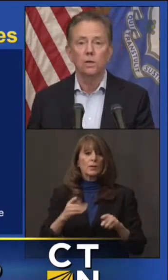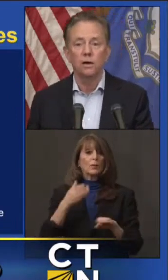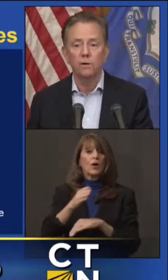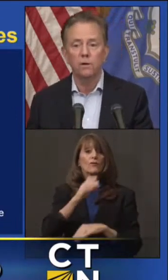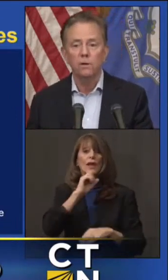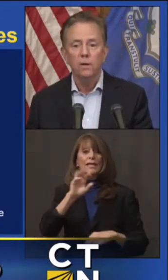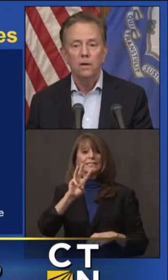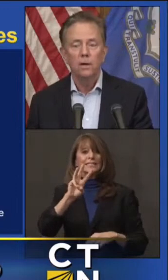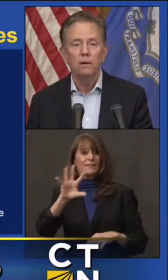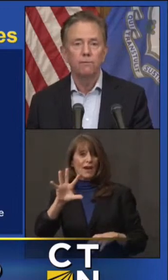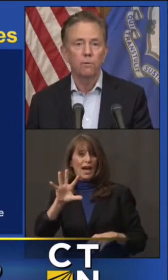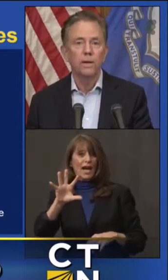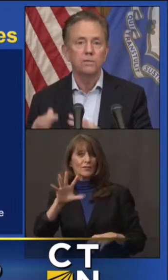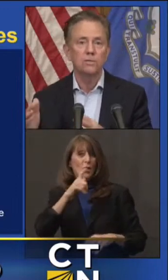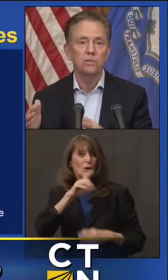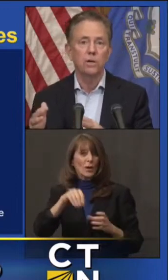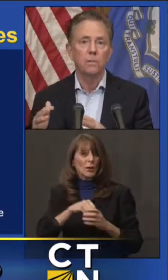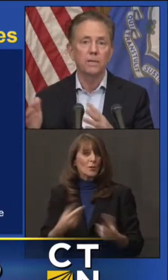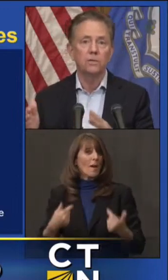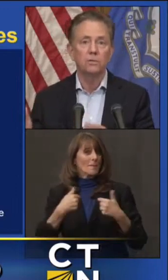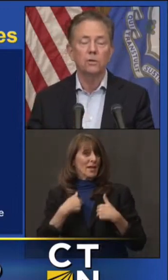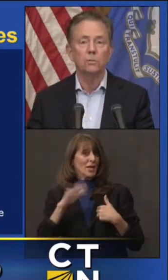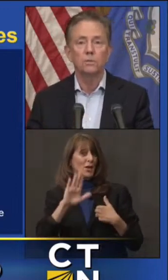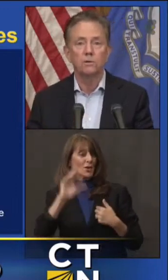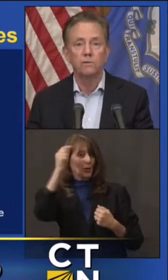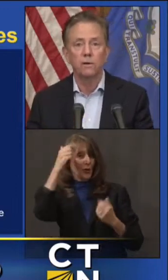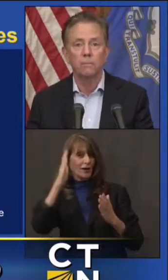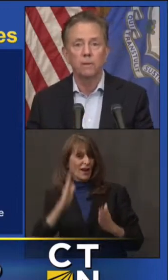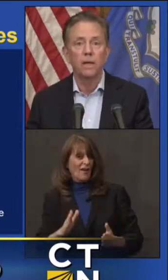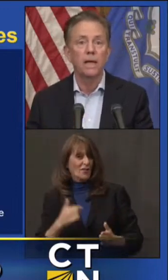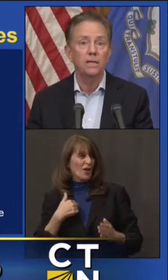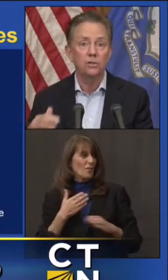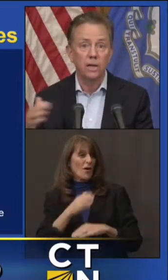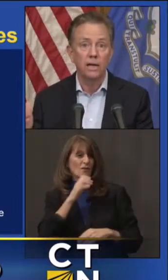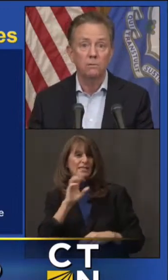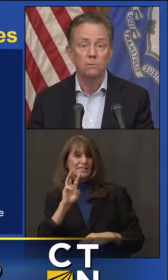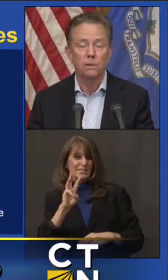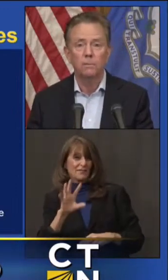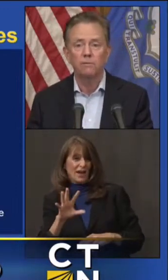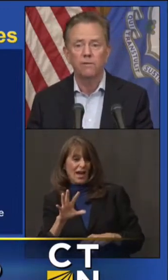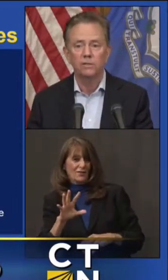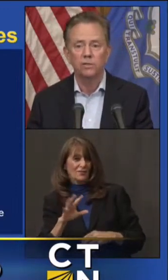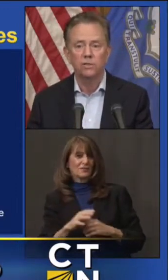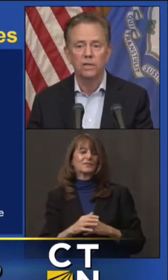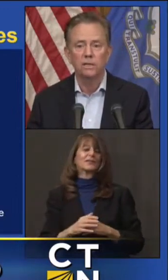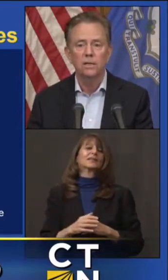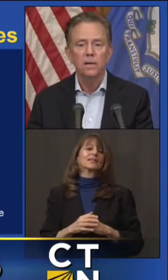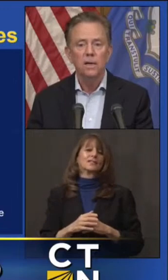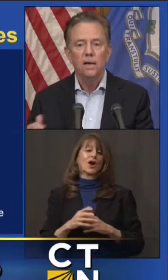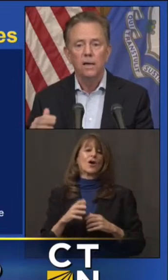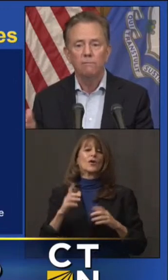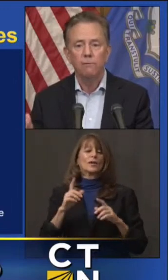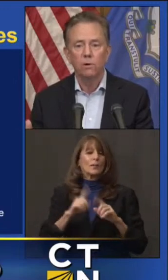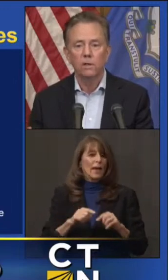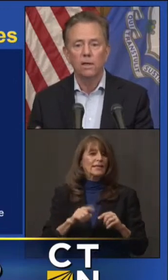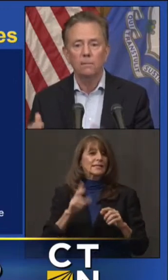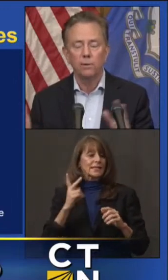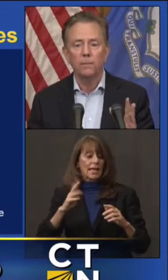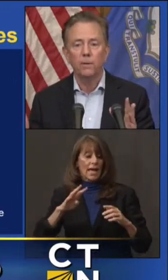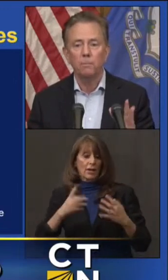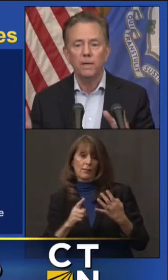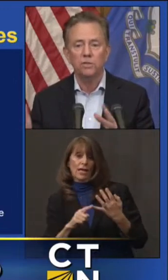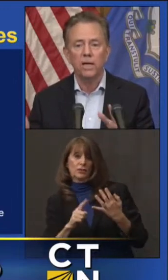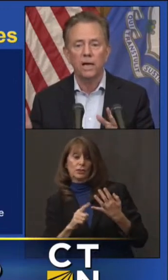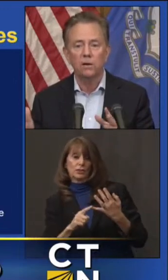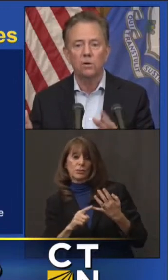your governor for reasons you can imagine in terms of age and how the infections hit. And fourthly, and